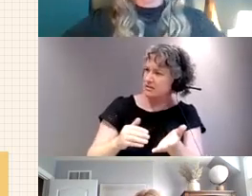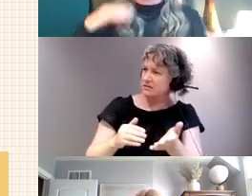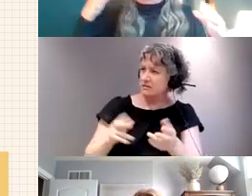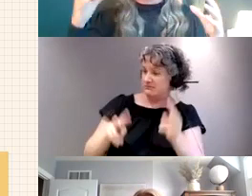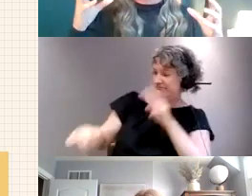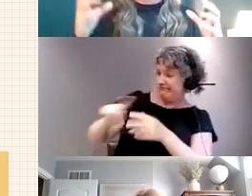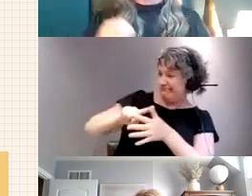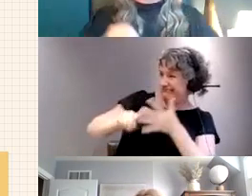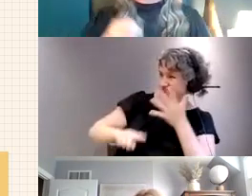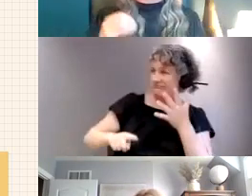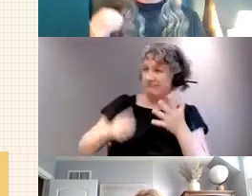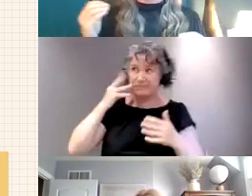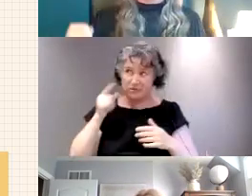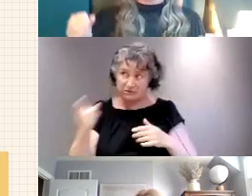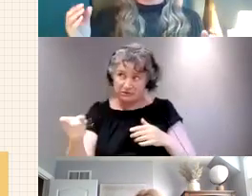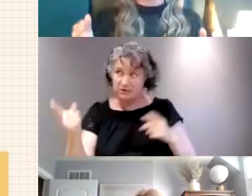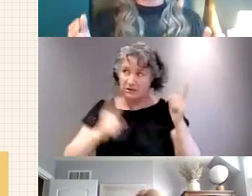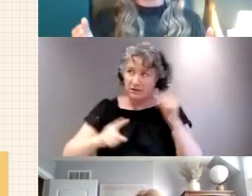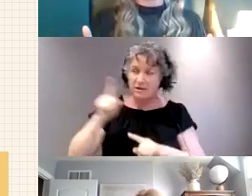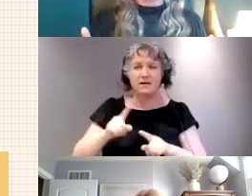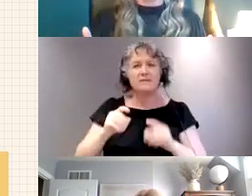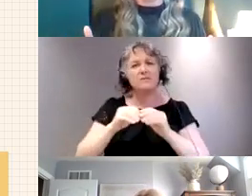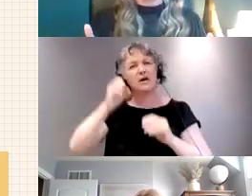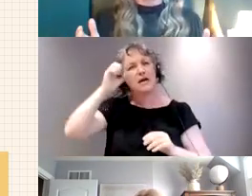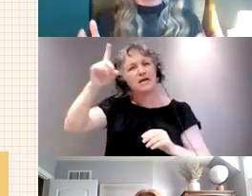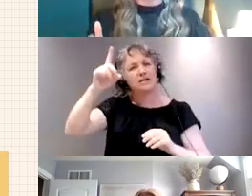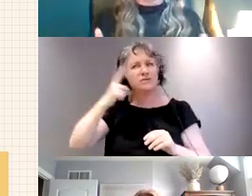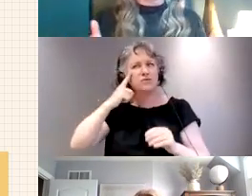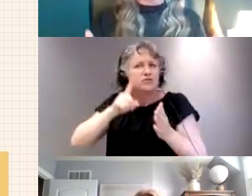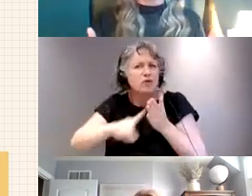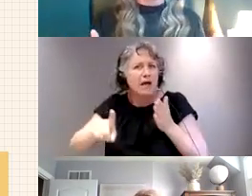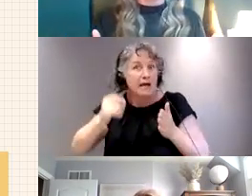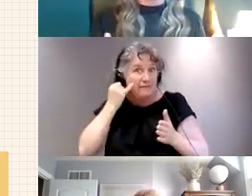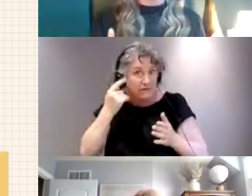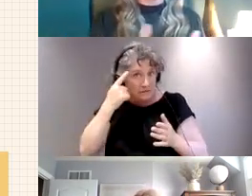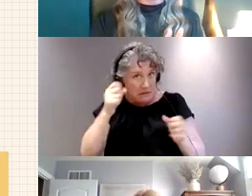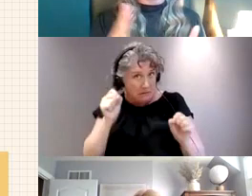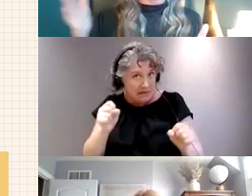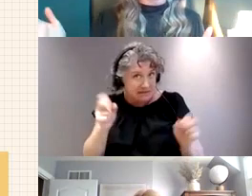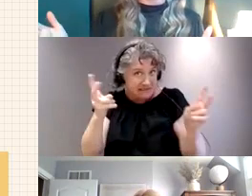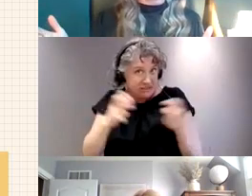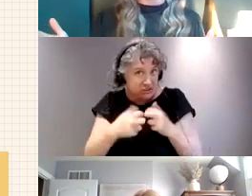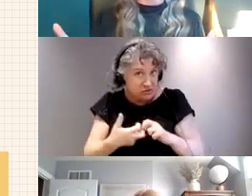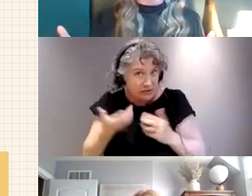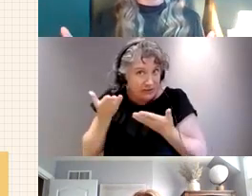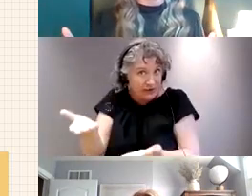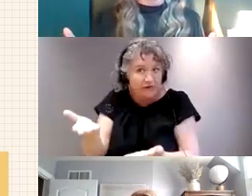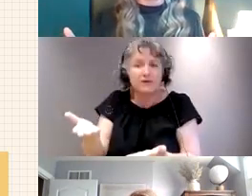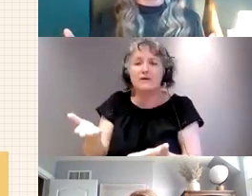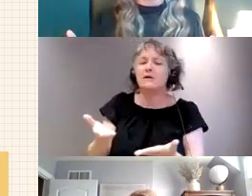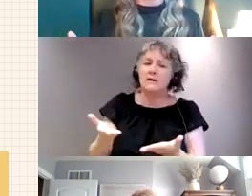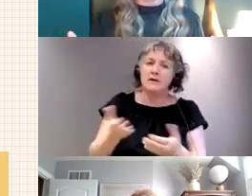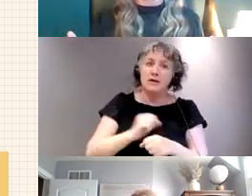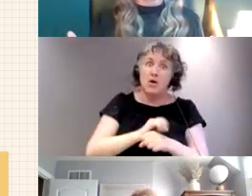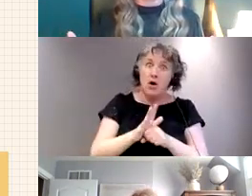experiencing? And kind of, to me, it's more education to see if there is one, right? To see if there's capacity issues. And with COVID, capacity assessments have been